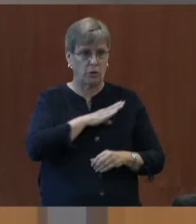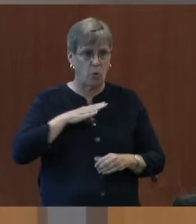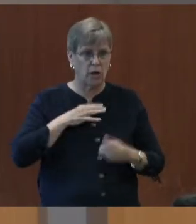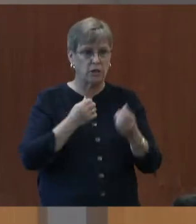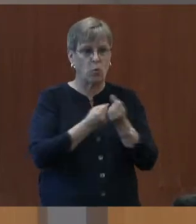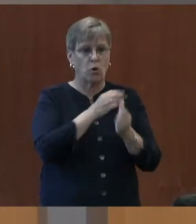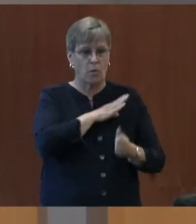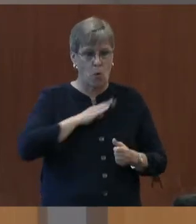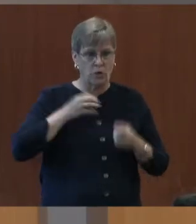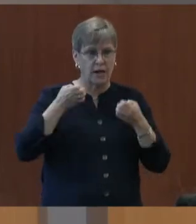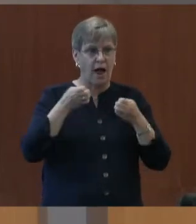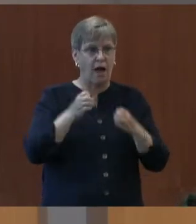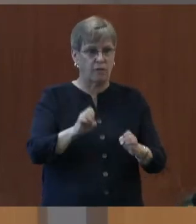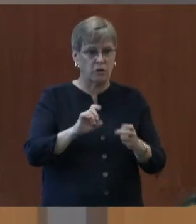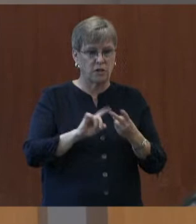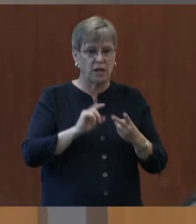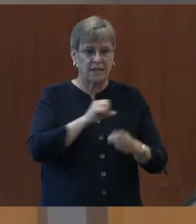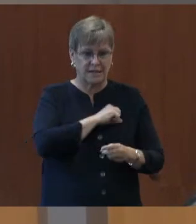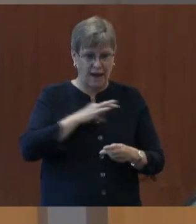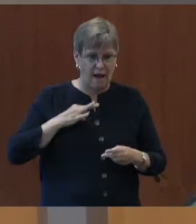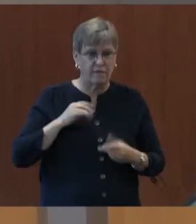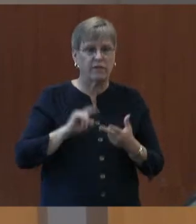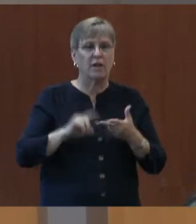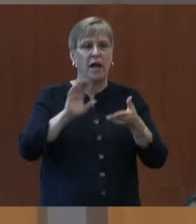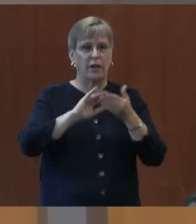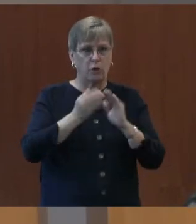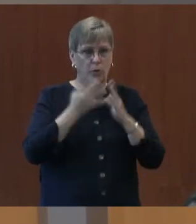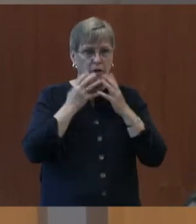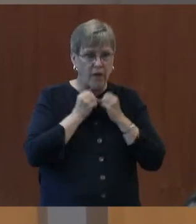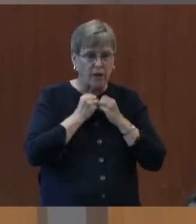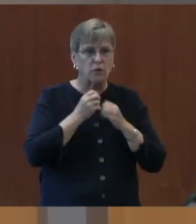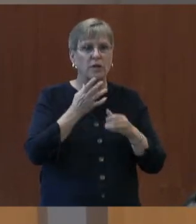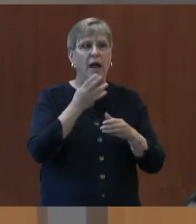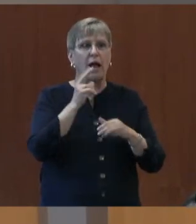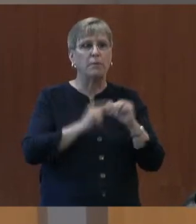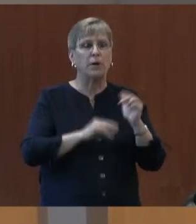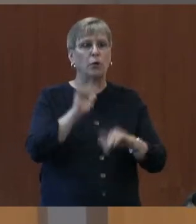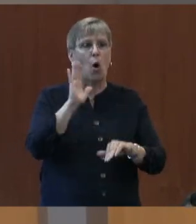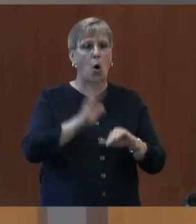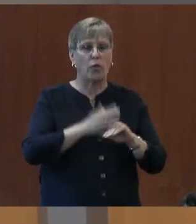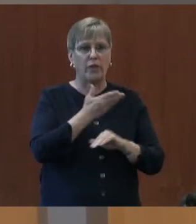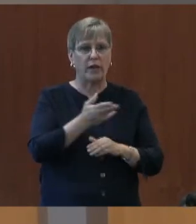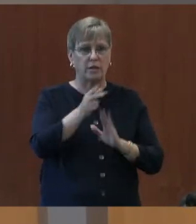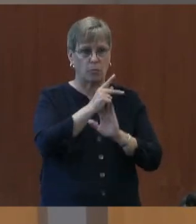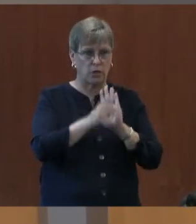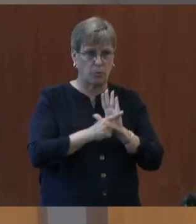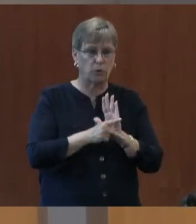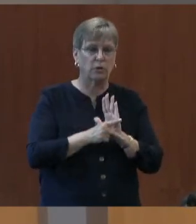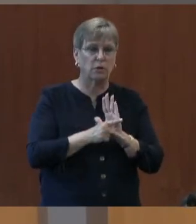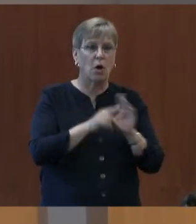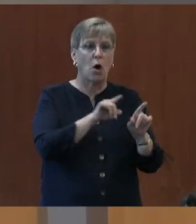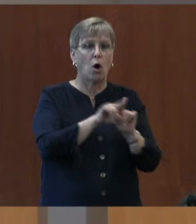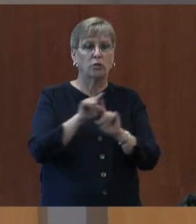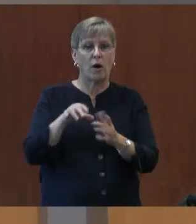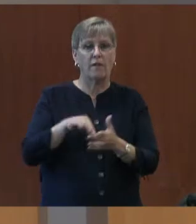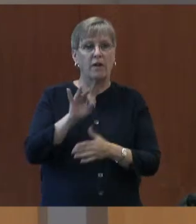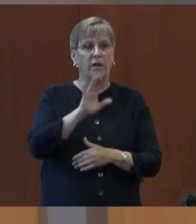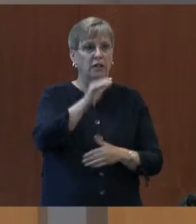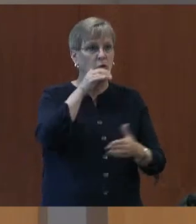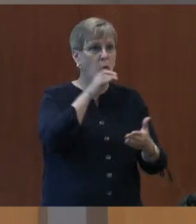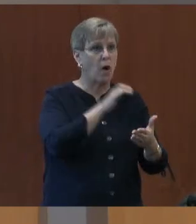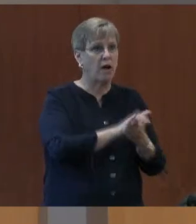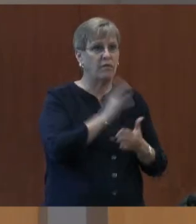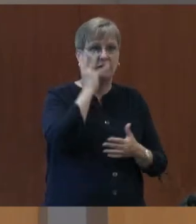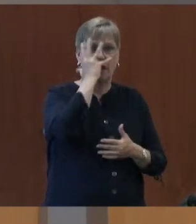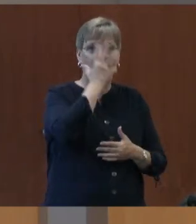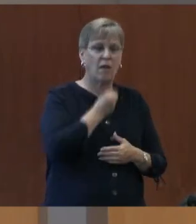the board's efforts, our staff, and our community values, and build on these principles. I also found that his wife is a